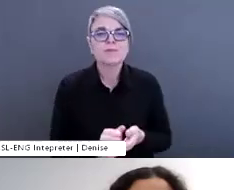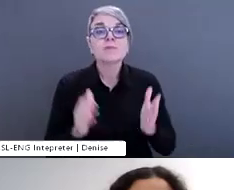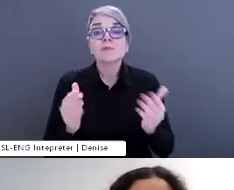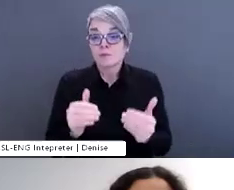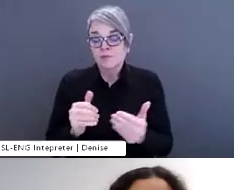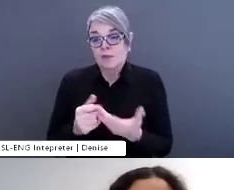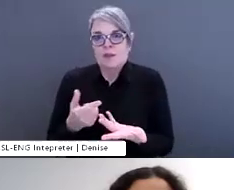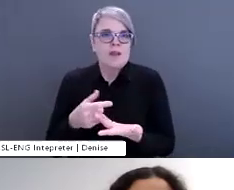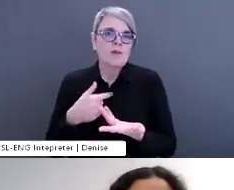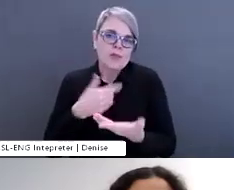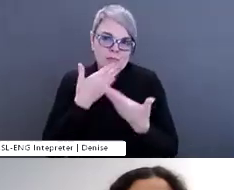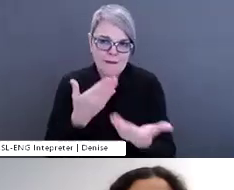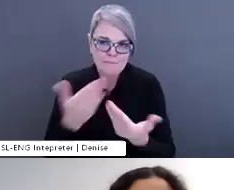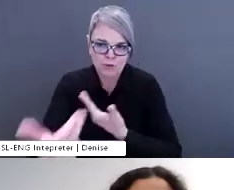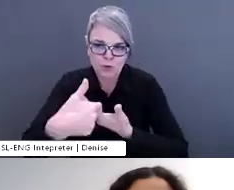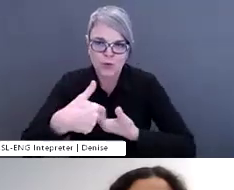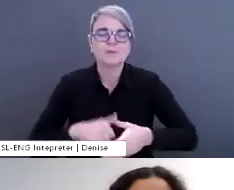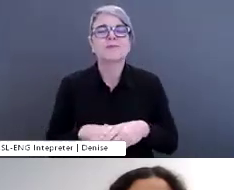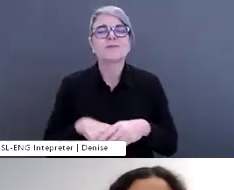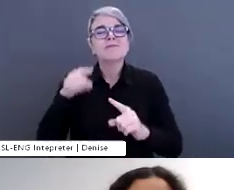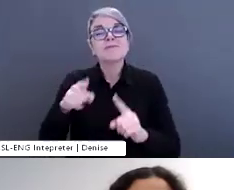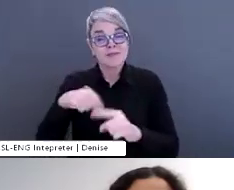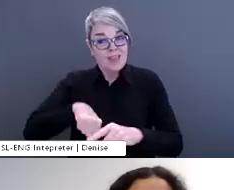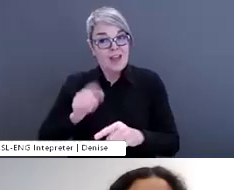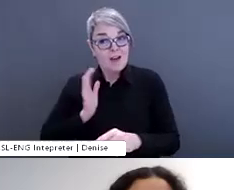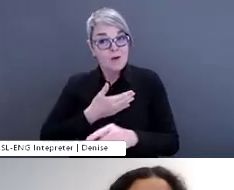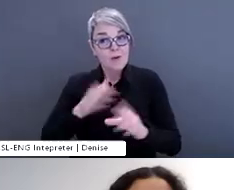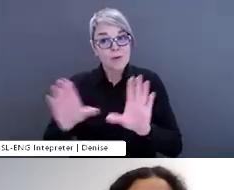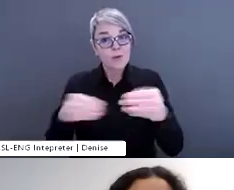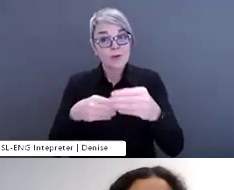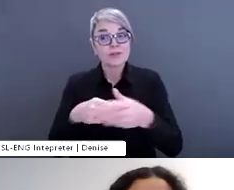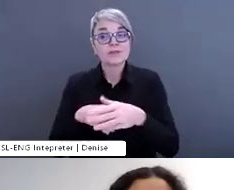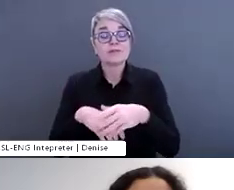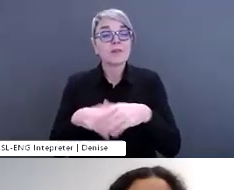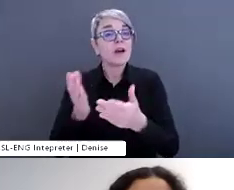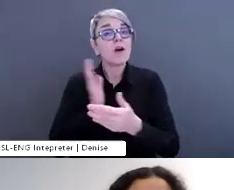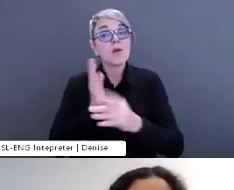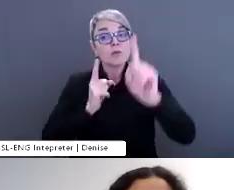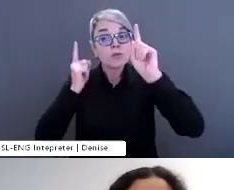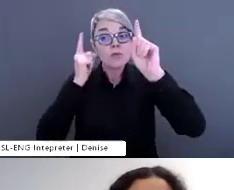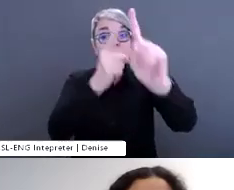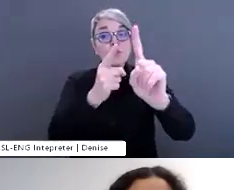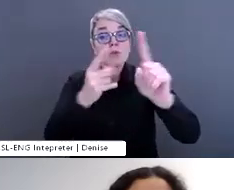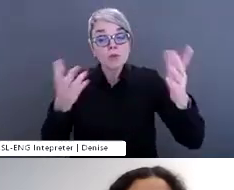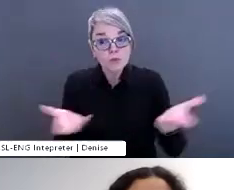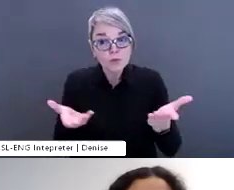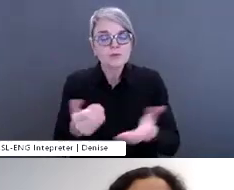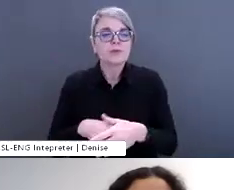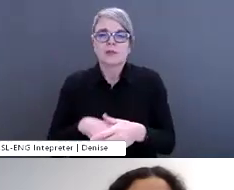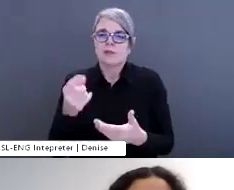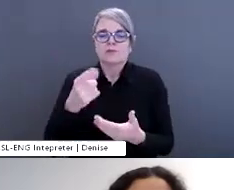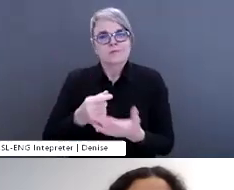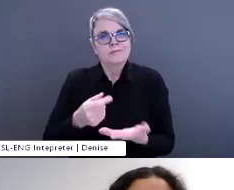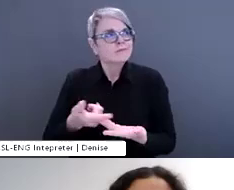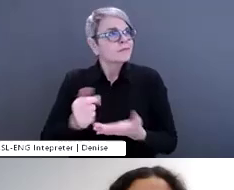organization. We really work hard to ensure that all seniors in Ontario are free from ageism and abuse,